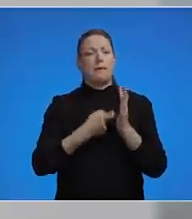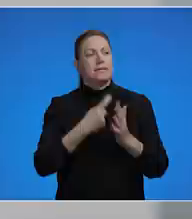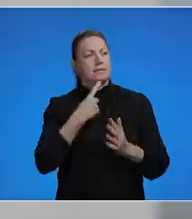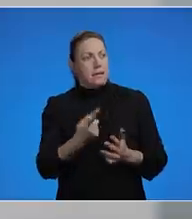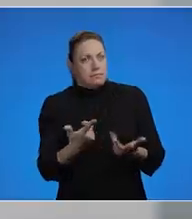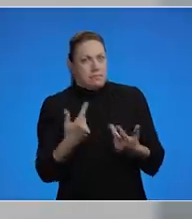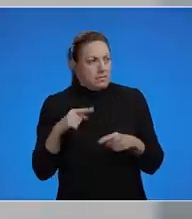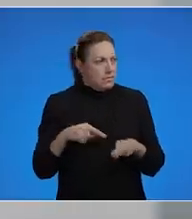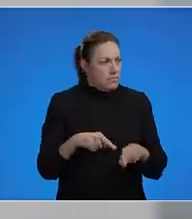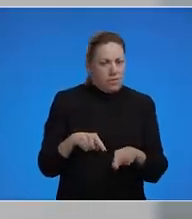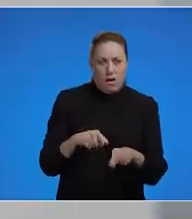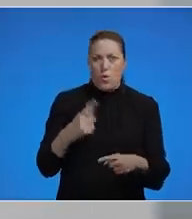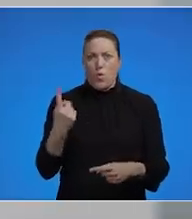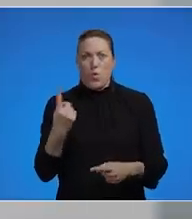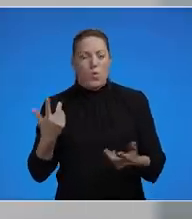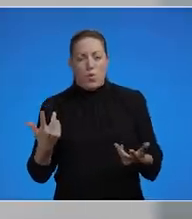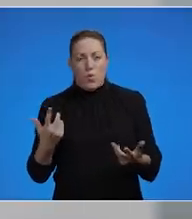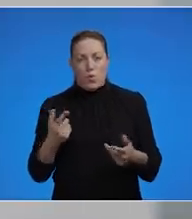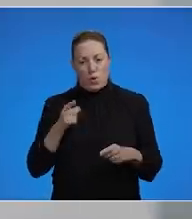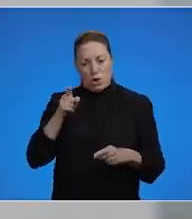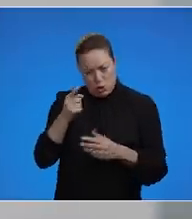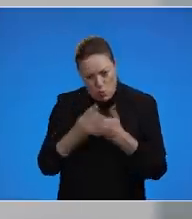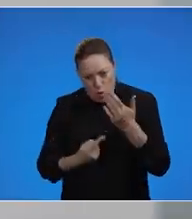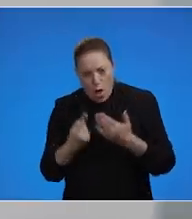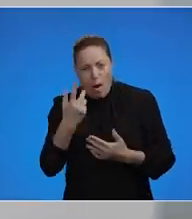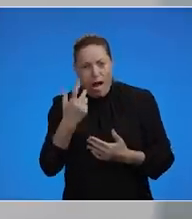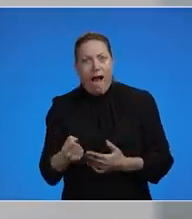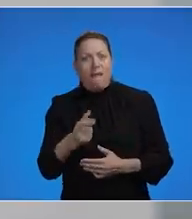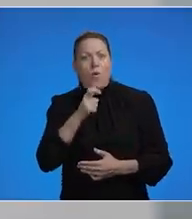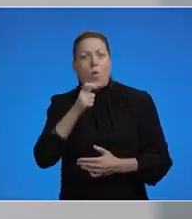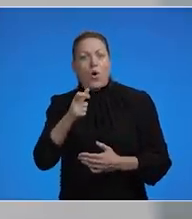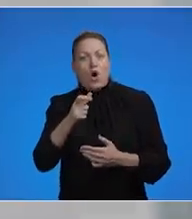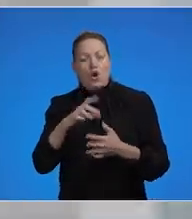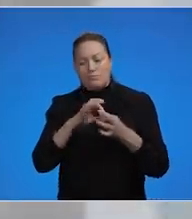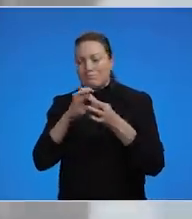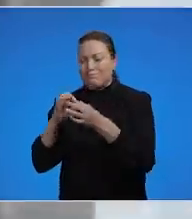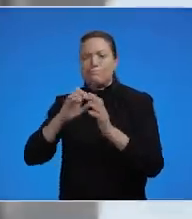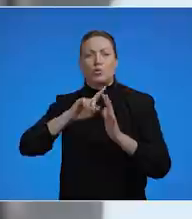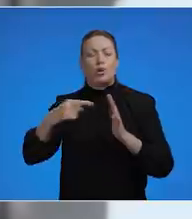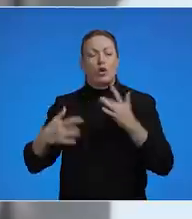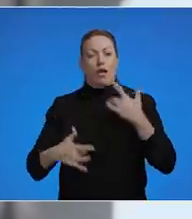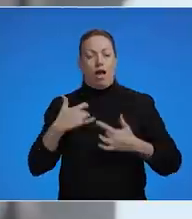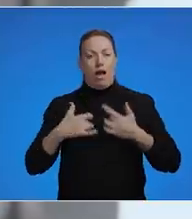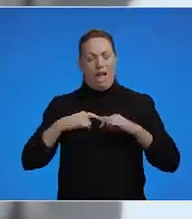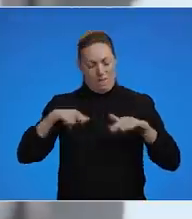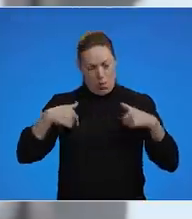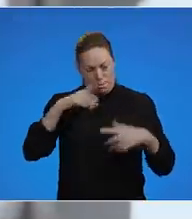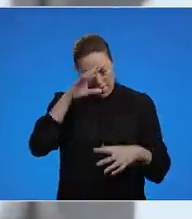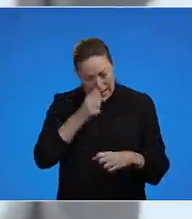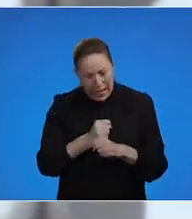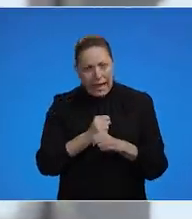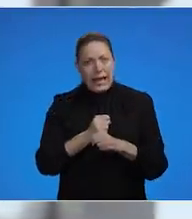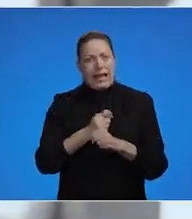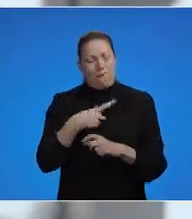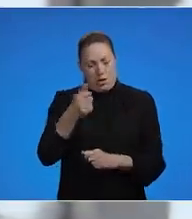to whom shall we go? You have the words of eternal life. We have come to believe and